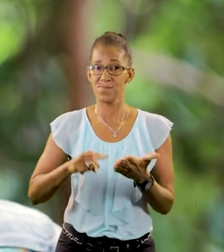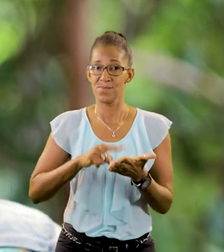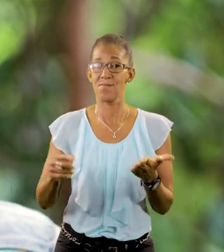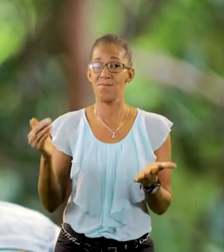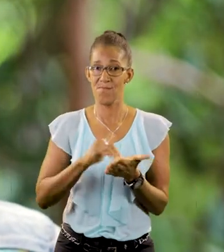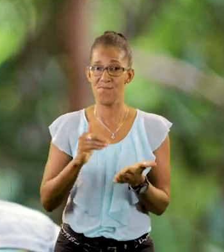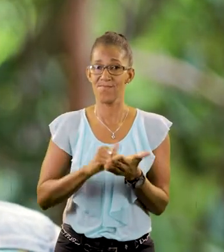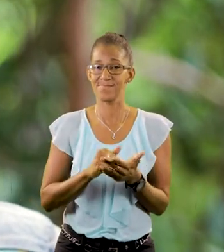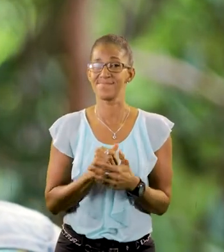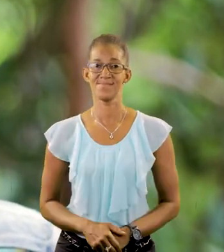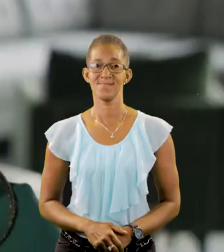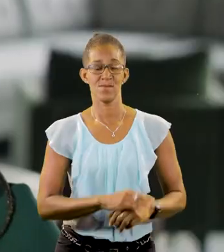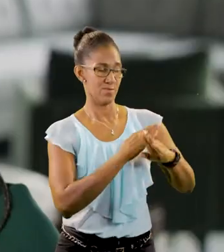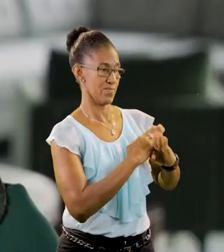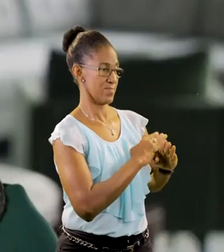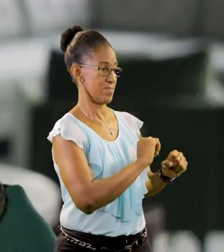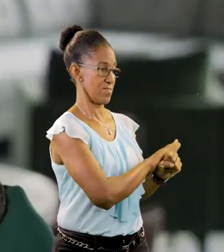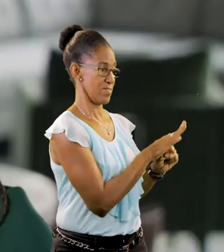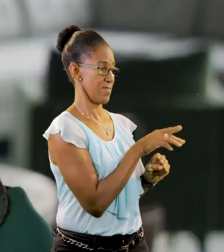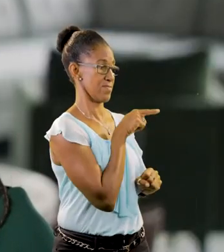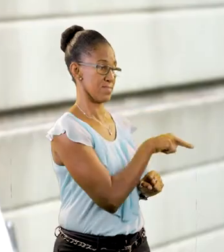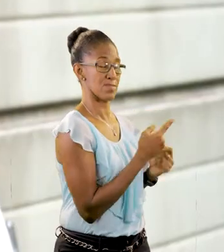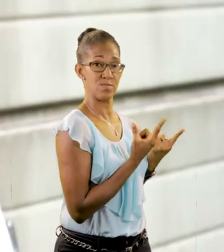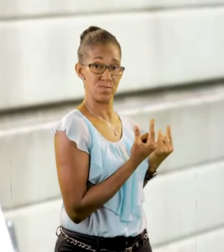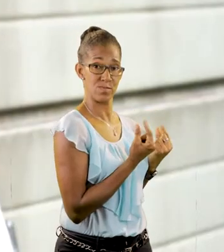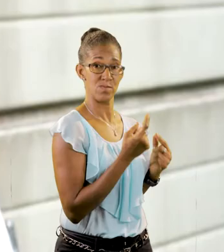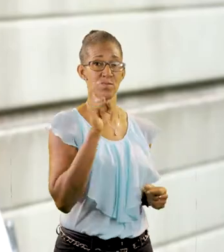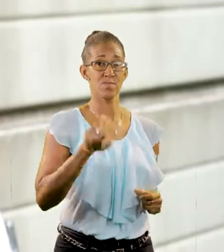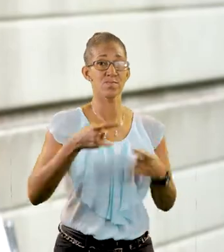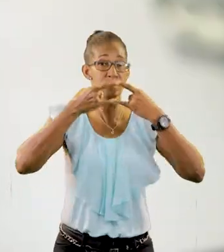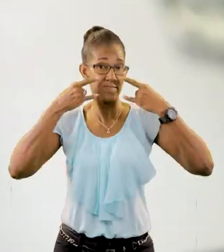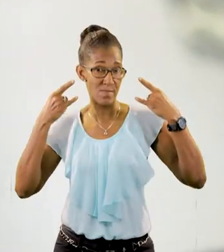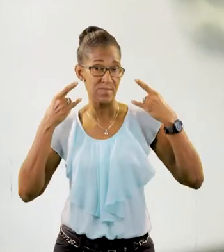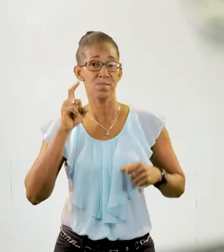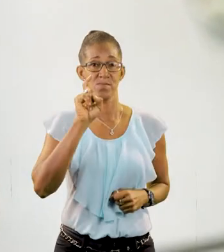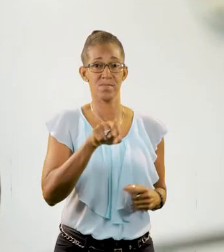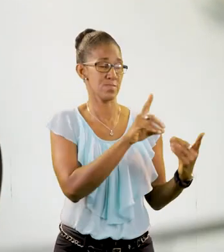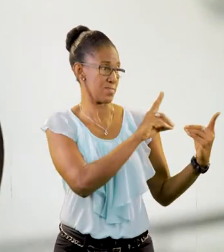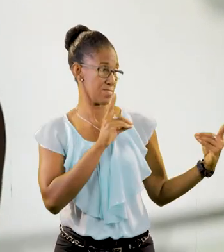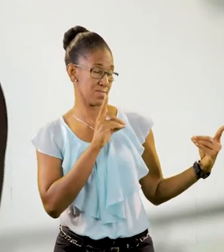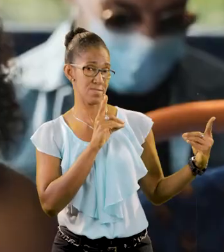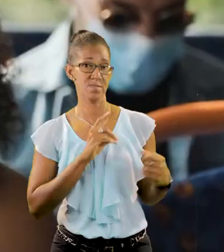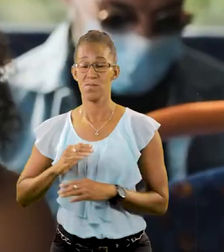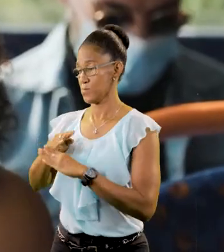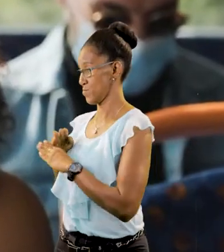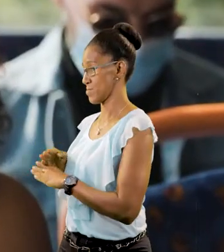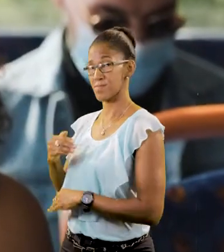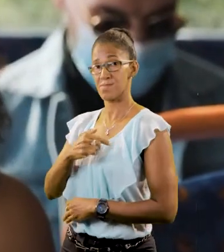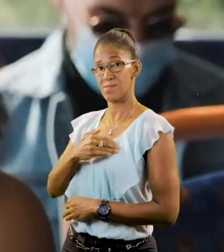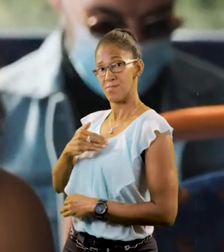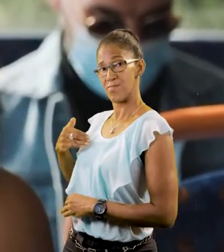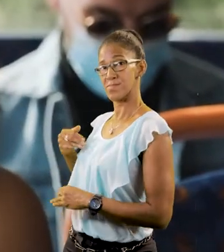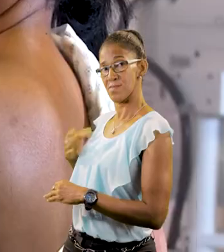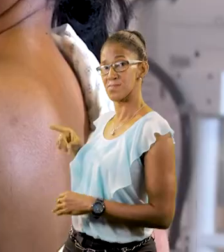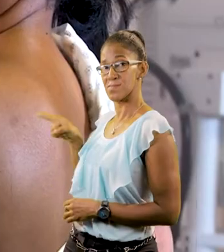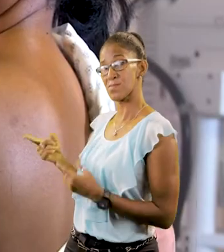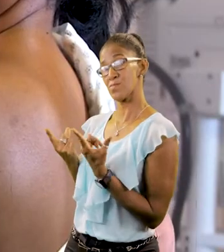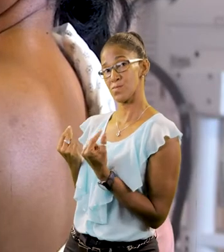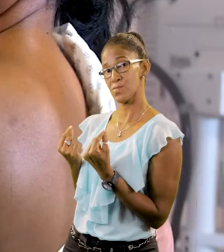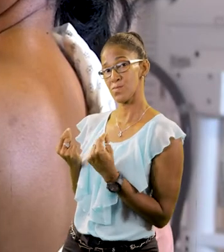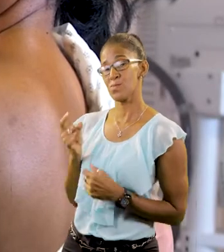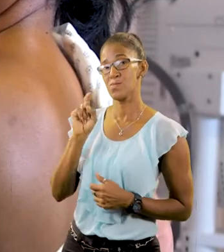breast examination. Just as masks and social distancing have become our everyday COVID prevention protocol,